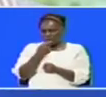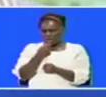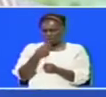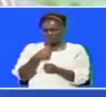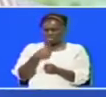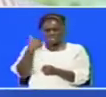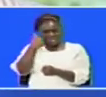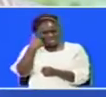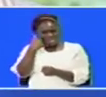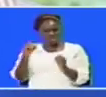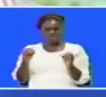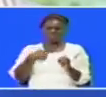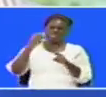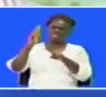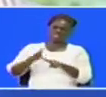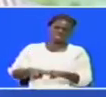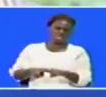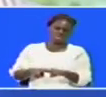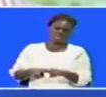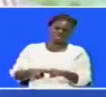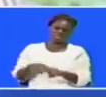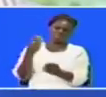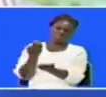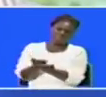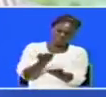that I'm sick. I'll have to sit down